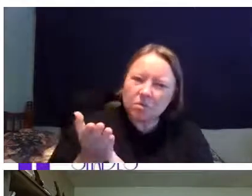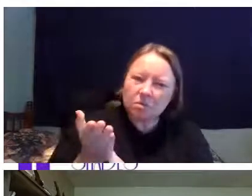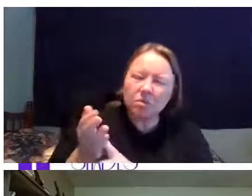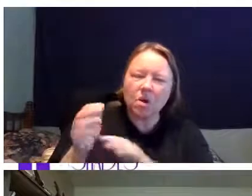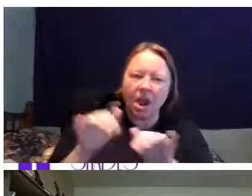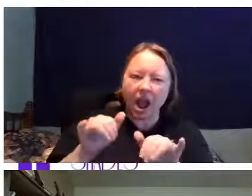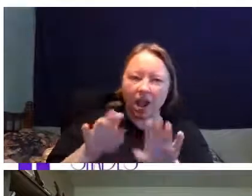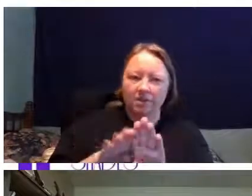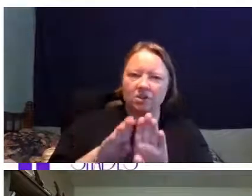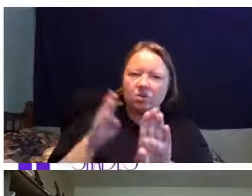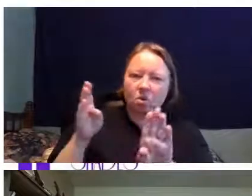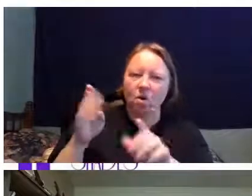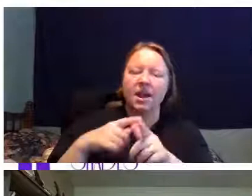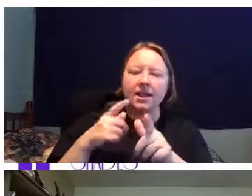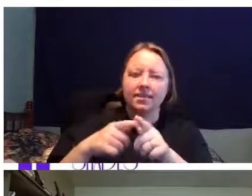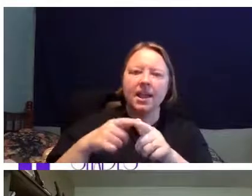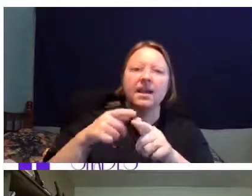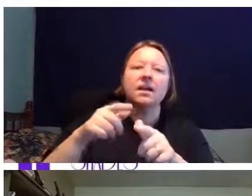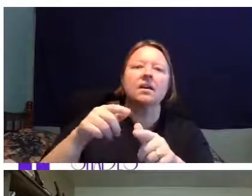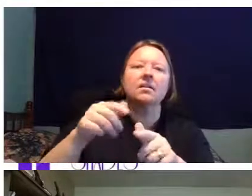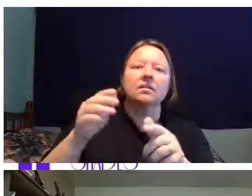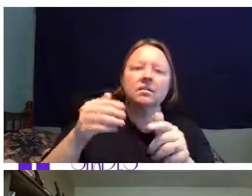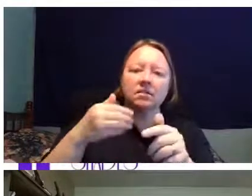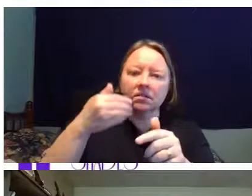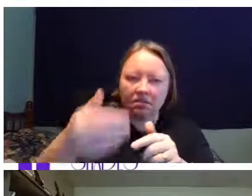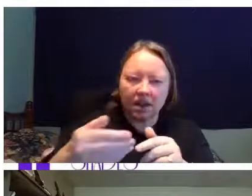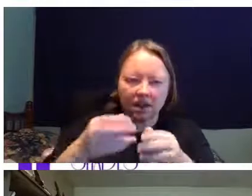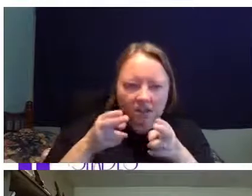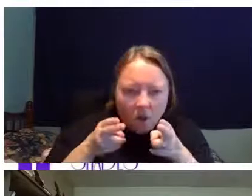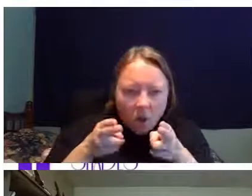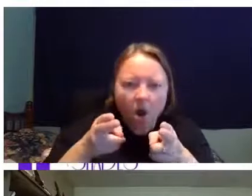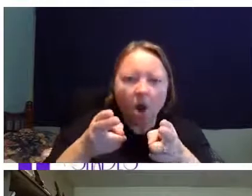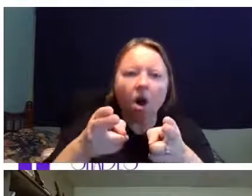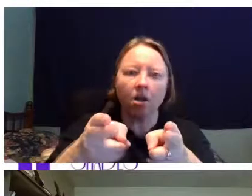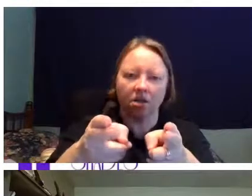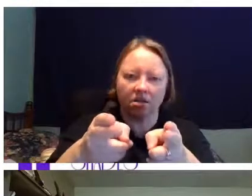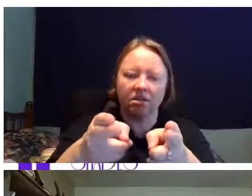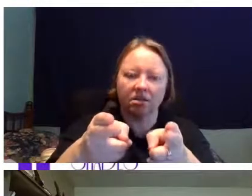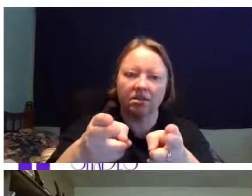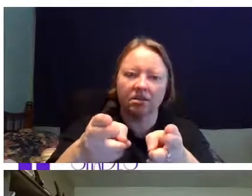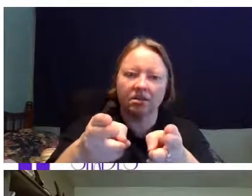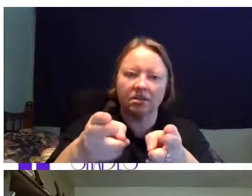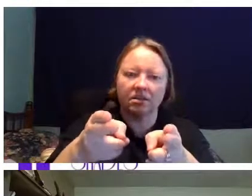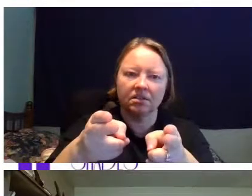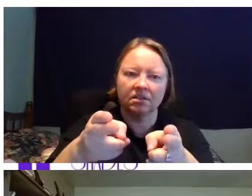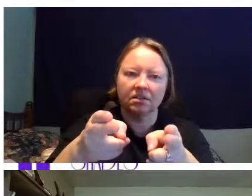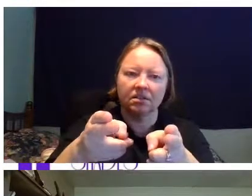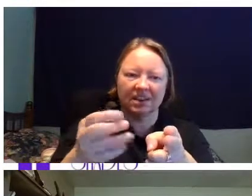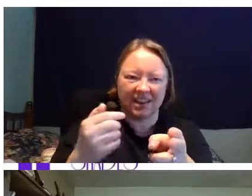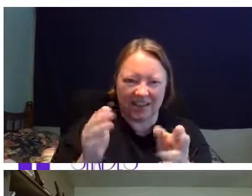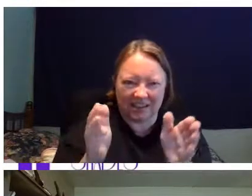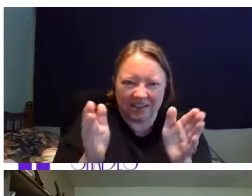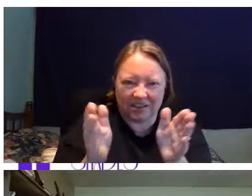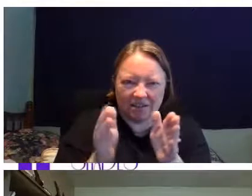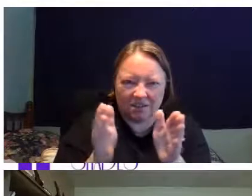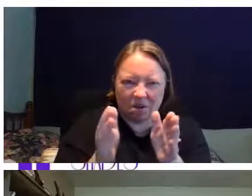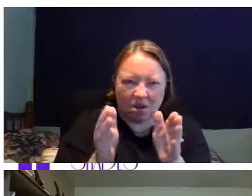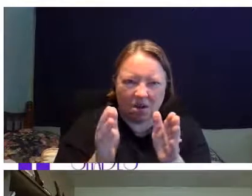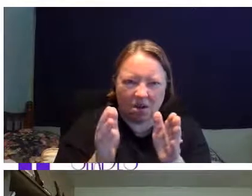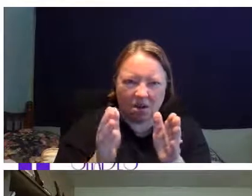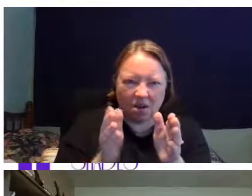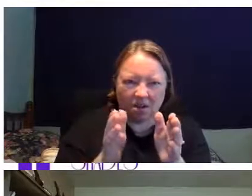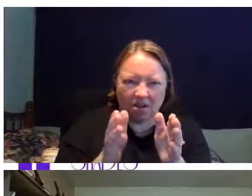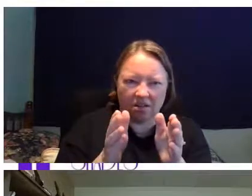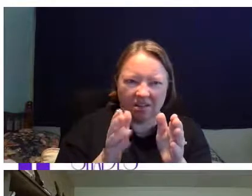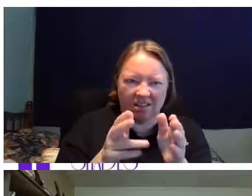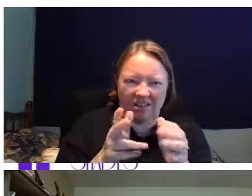door and then come through a small hallway that has just kind of like a small little juxtapost, which is